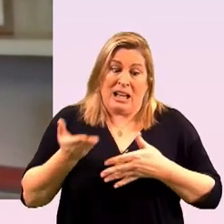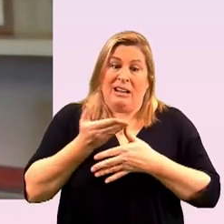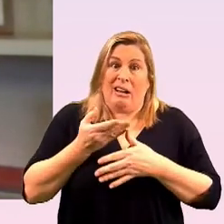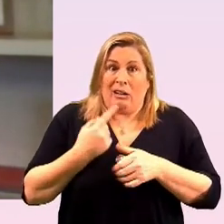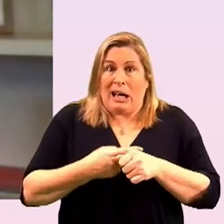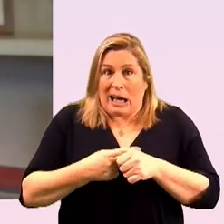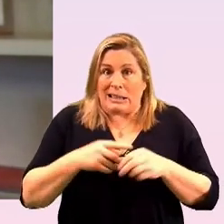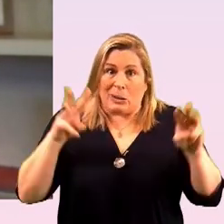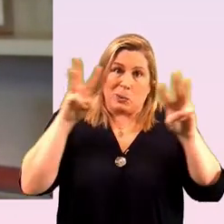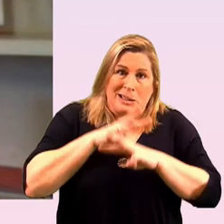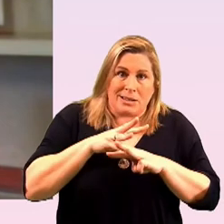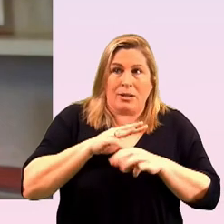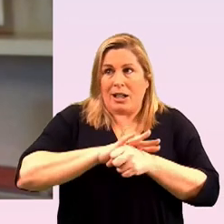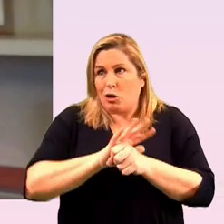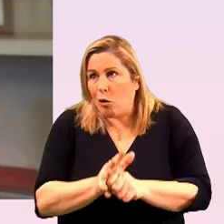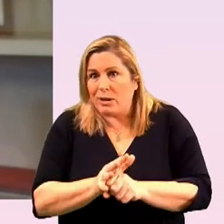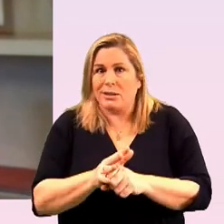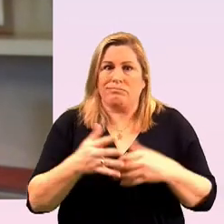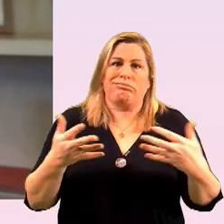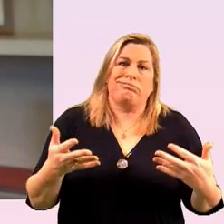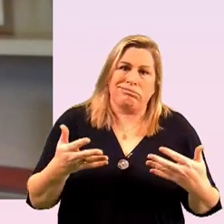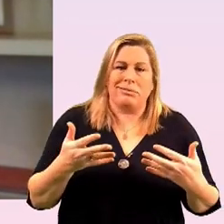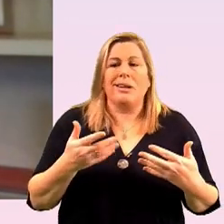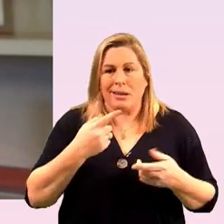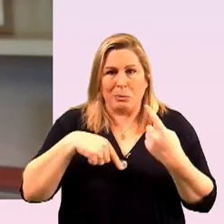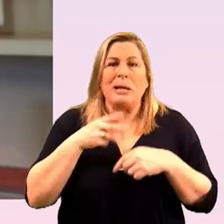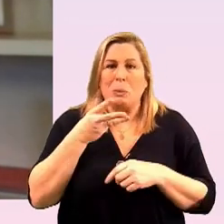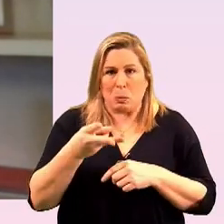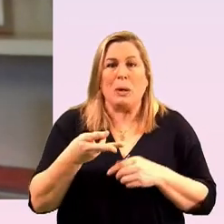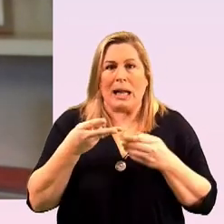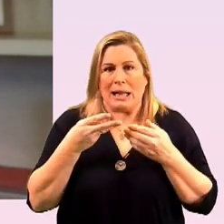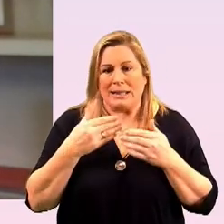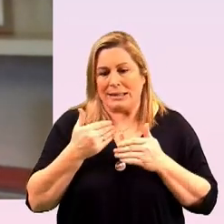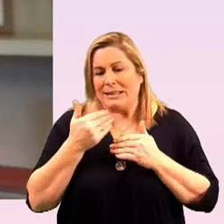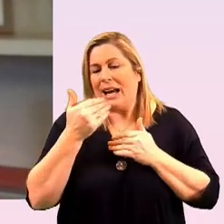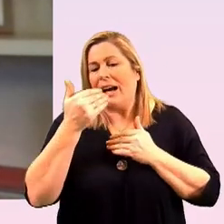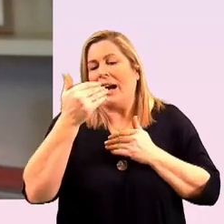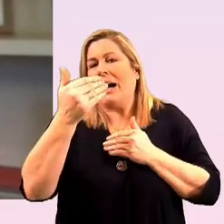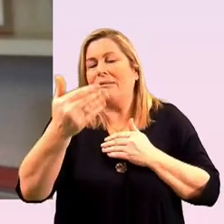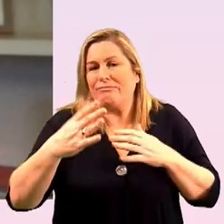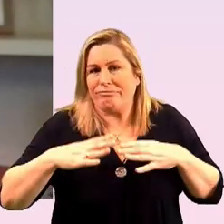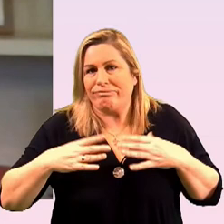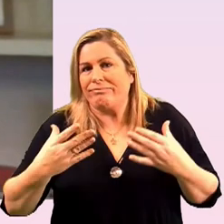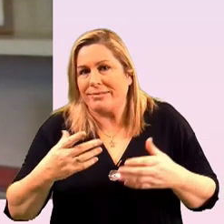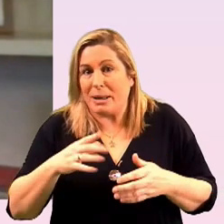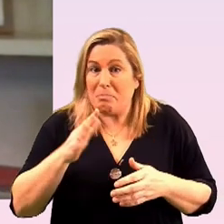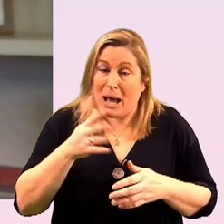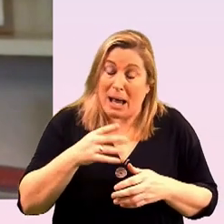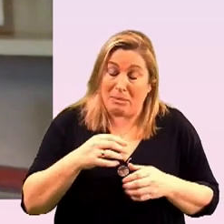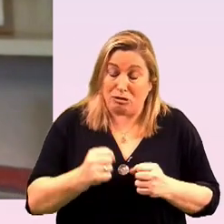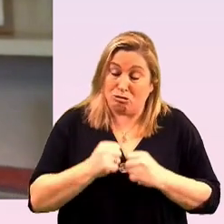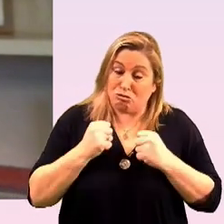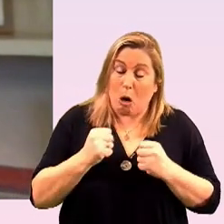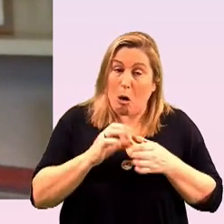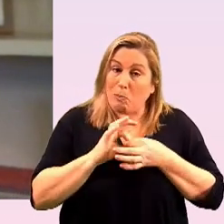winter and COVID and everything, that we will come out of this maybe closer together, things that